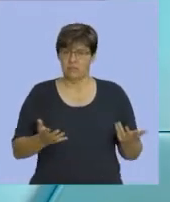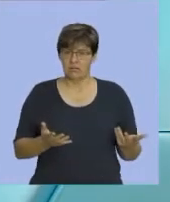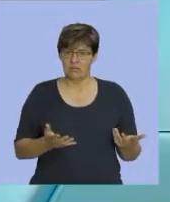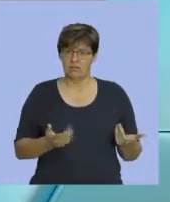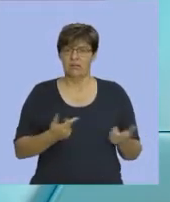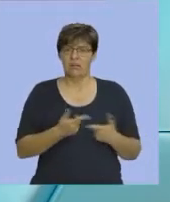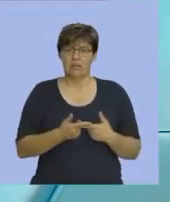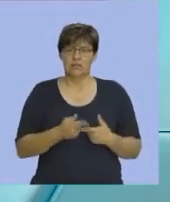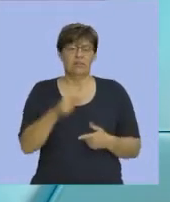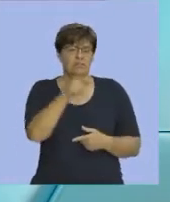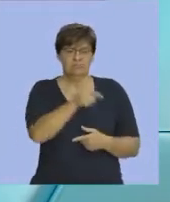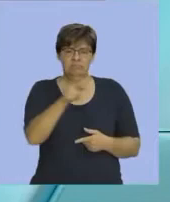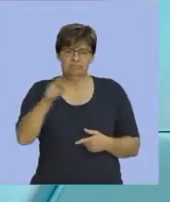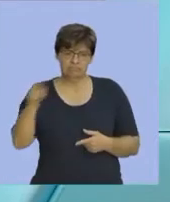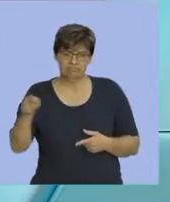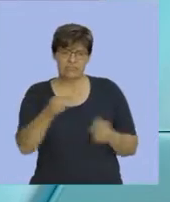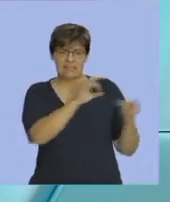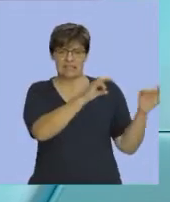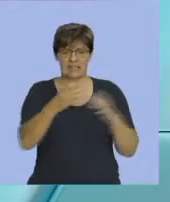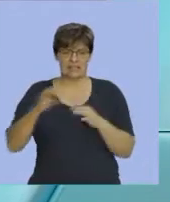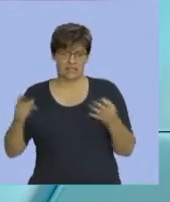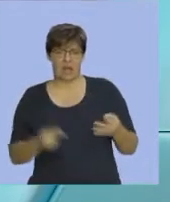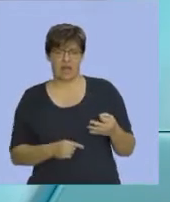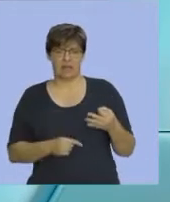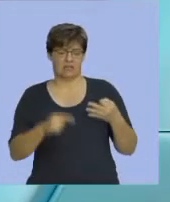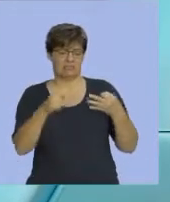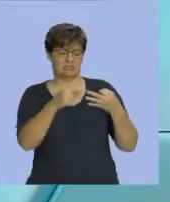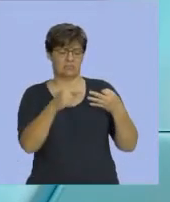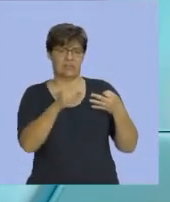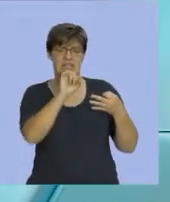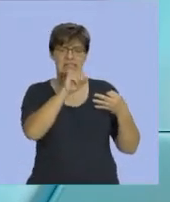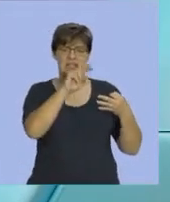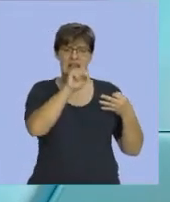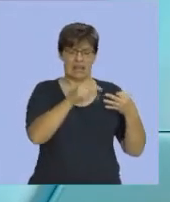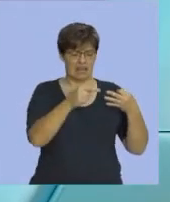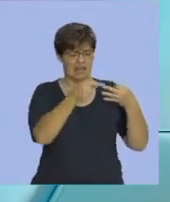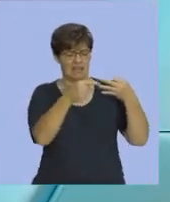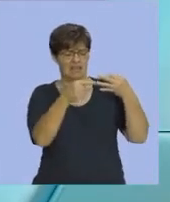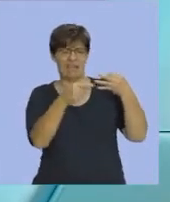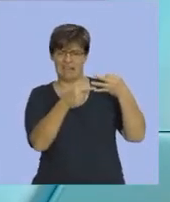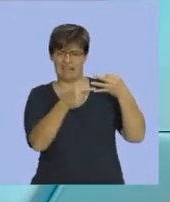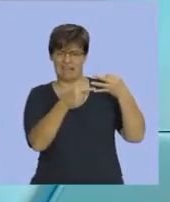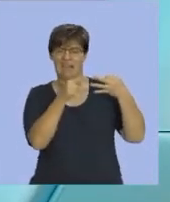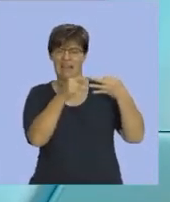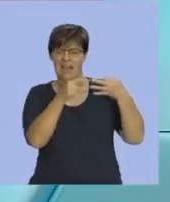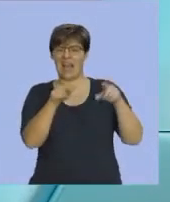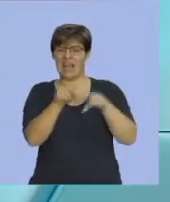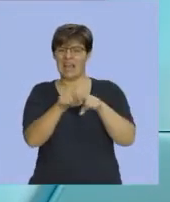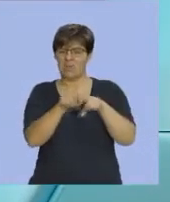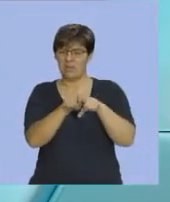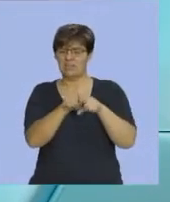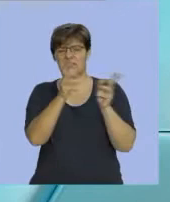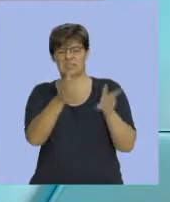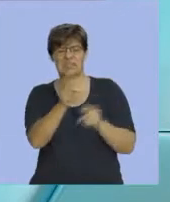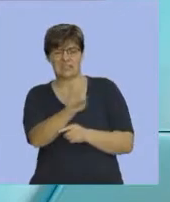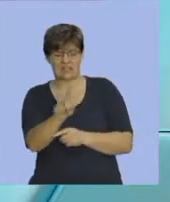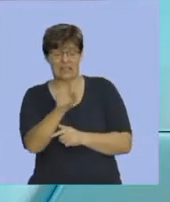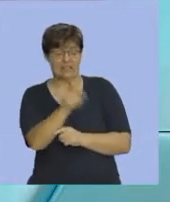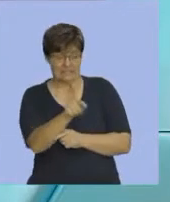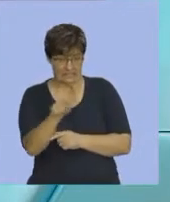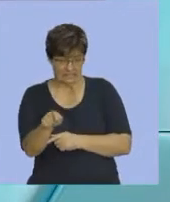the OHL, another hour of algebra, or SOHCAHTOA that we spoke about in our previous lesson. That's where